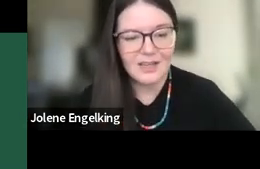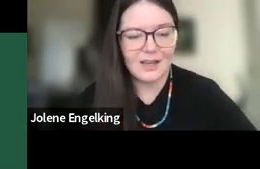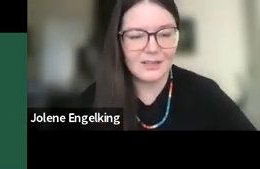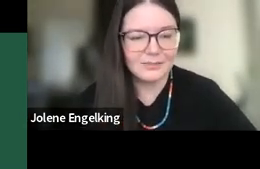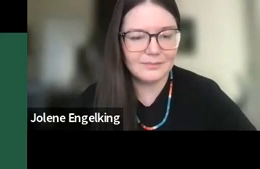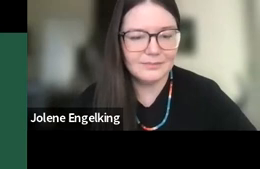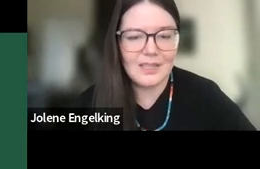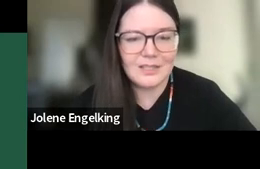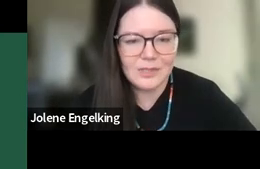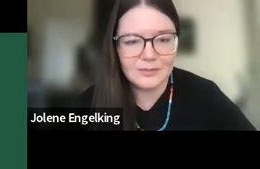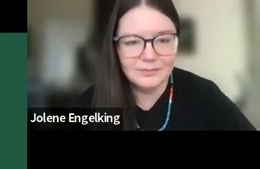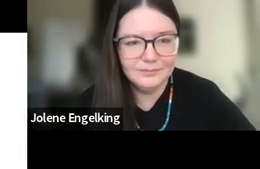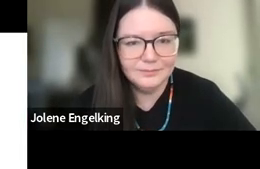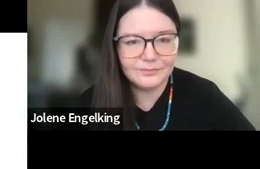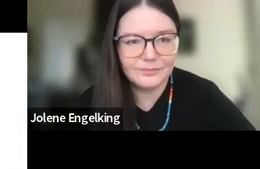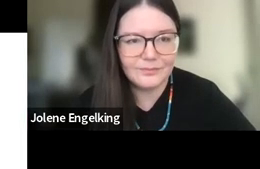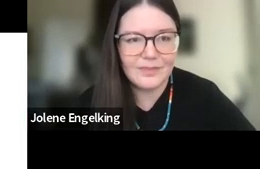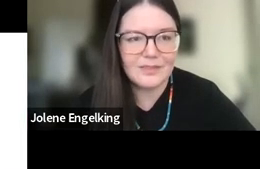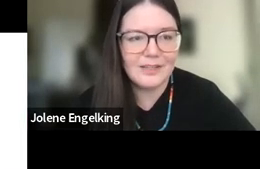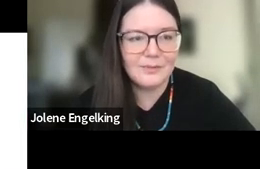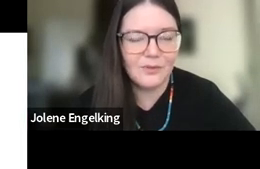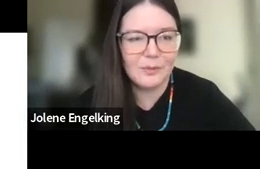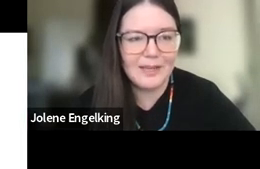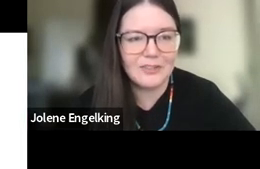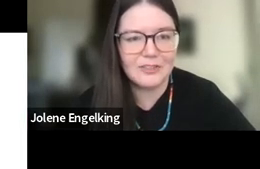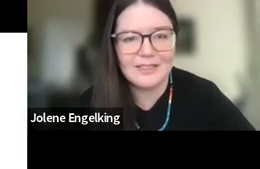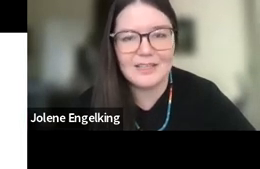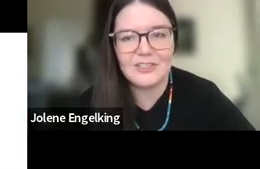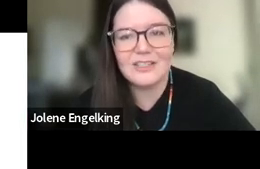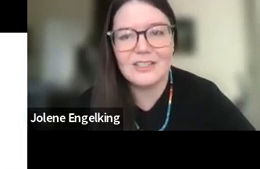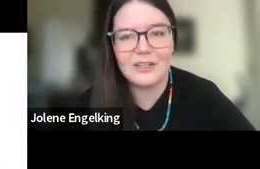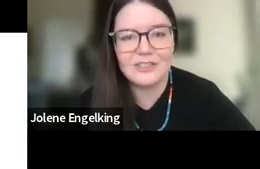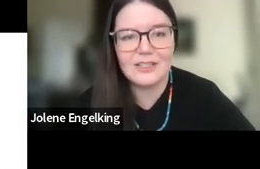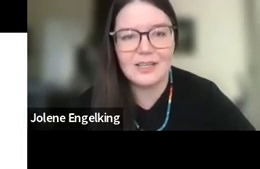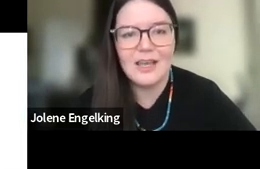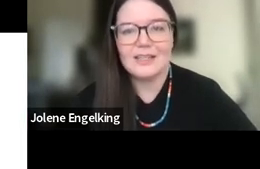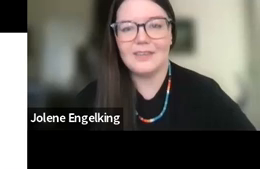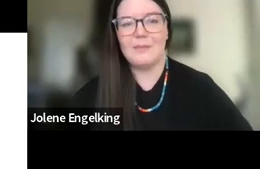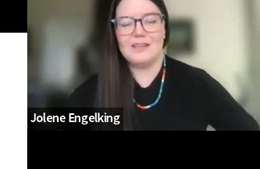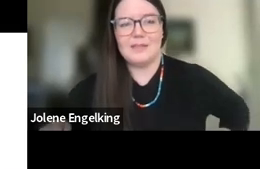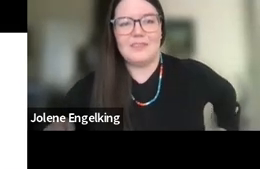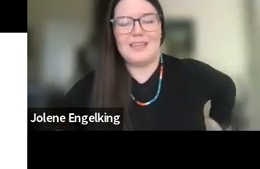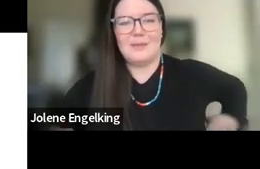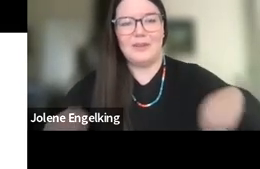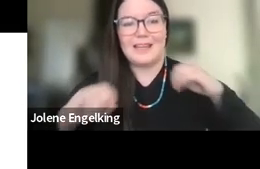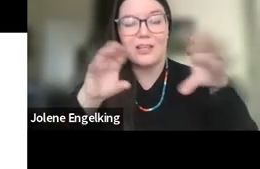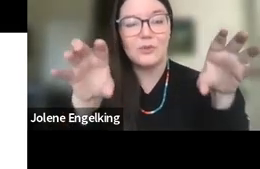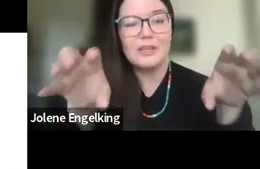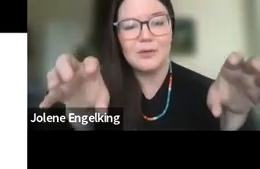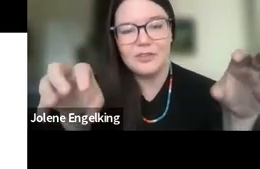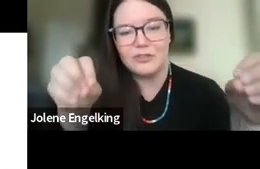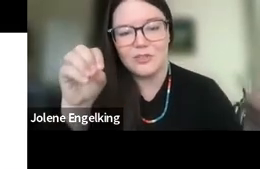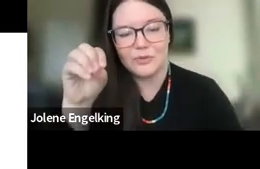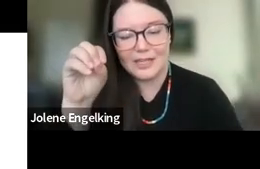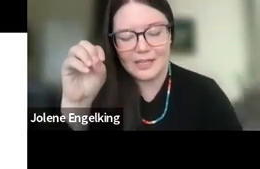communities as well. And so just kind of before we enter into our listening session, I did want to just like take that minute to be thinking about, like, as we're thinking